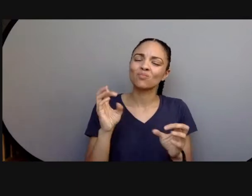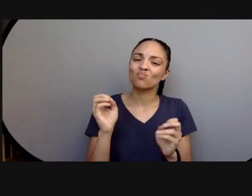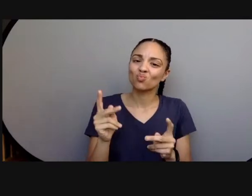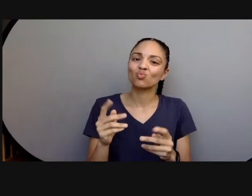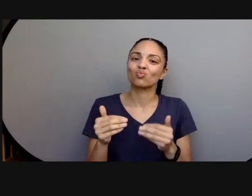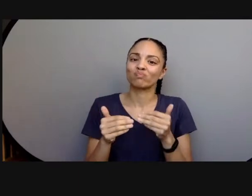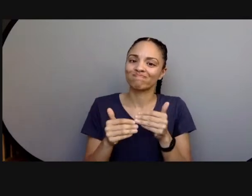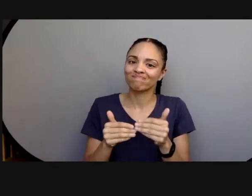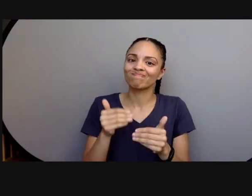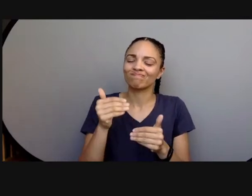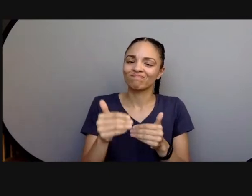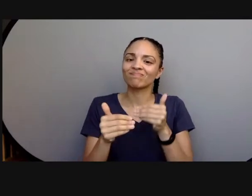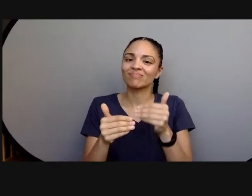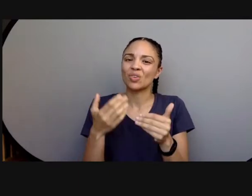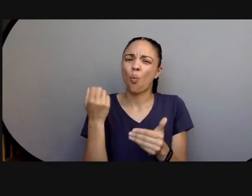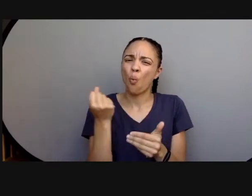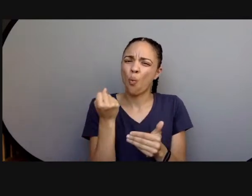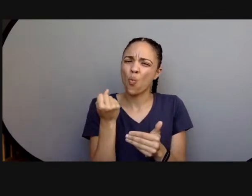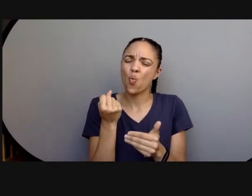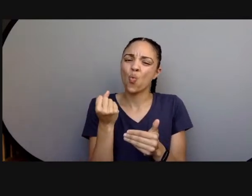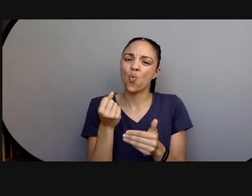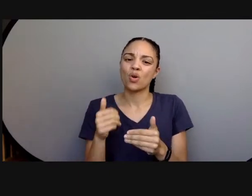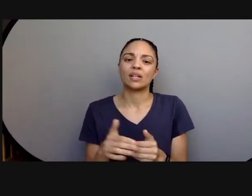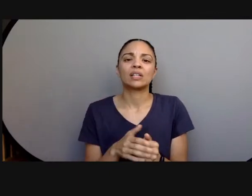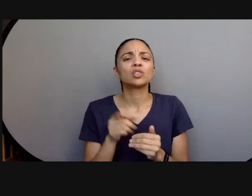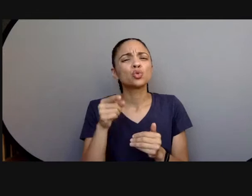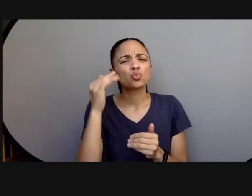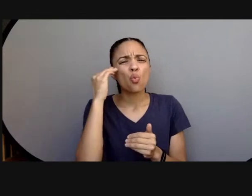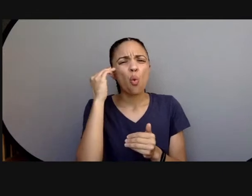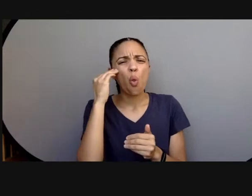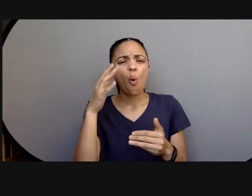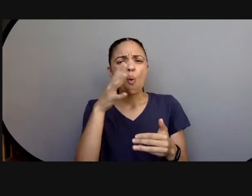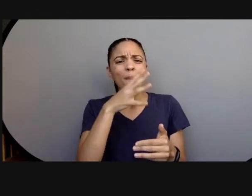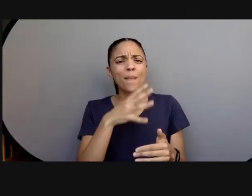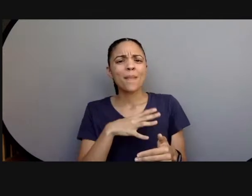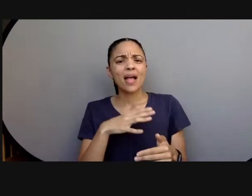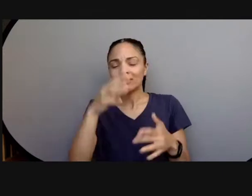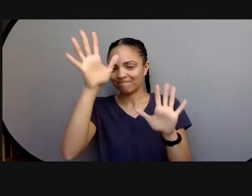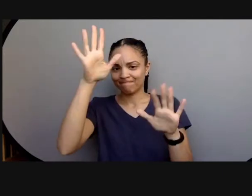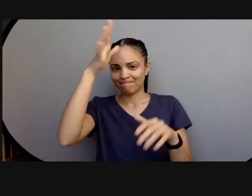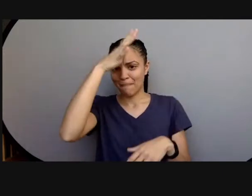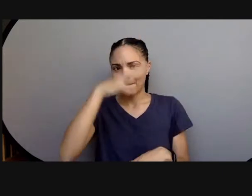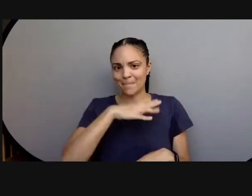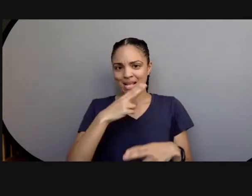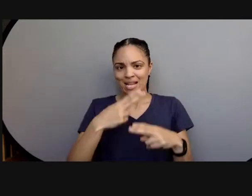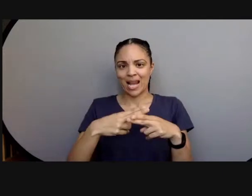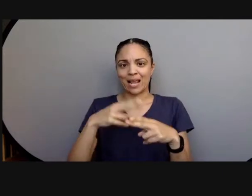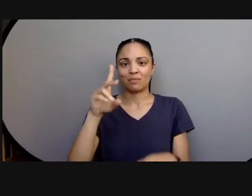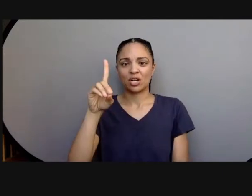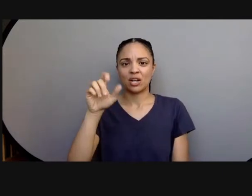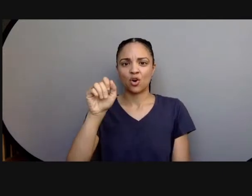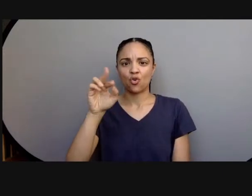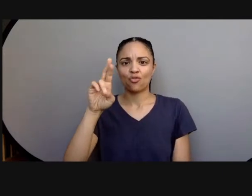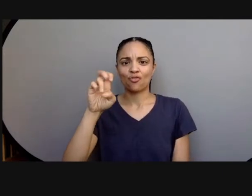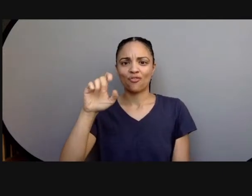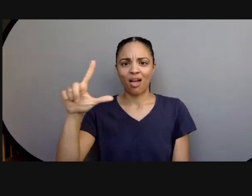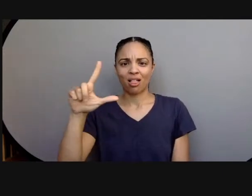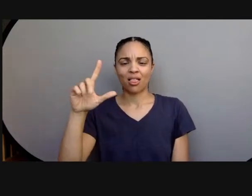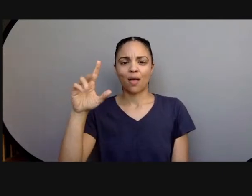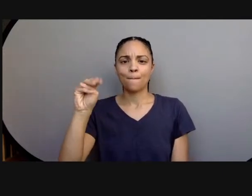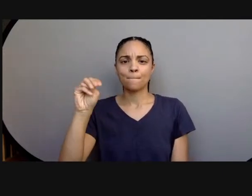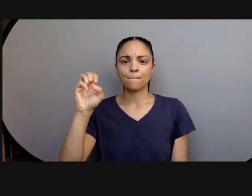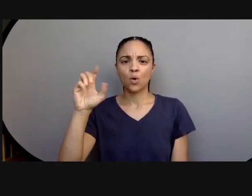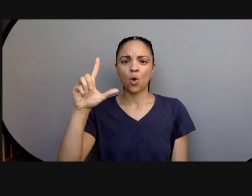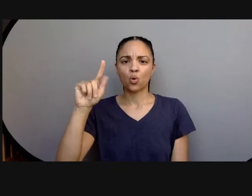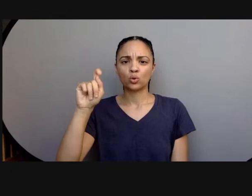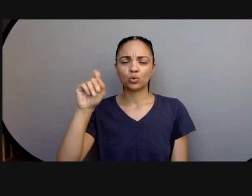there's a guy by the name of Darrell Moultrie. You know Darrell Moultrie? So he choreographed on me when I was in Ailey 2. He's been like a